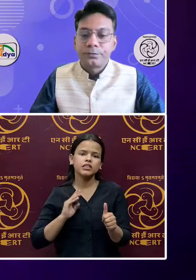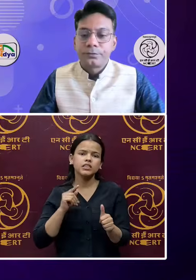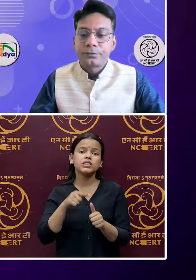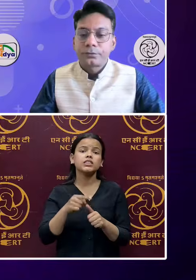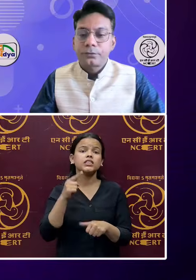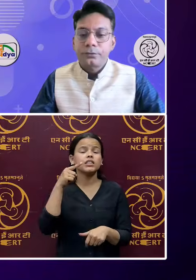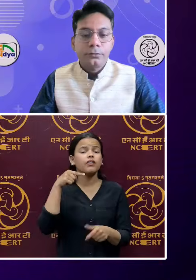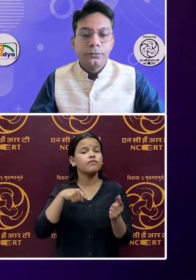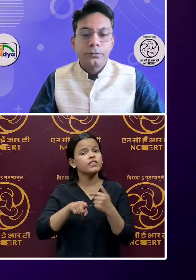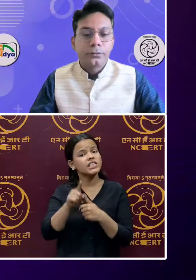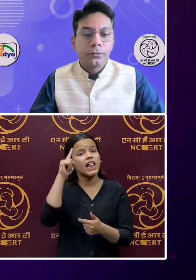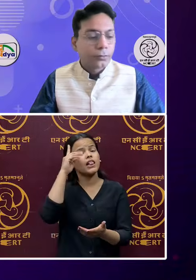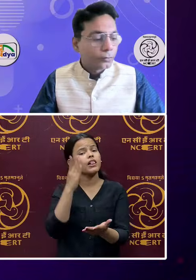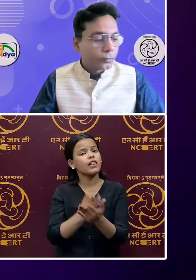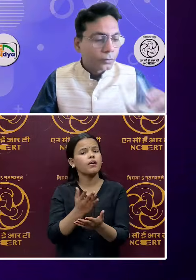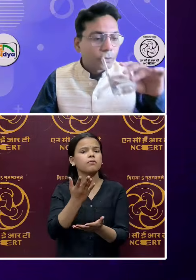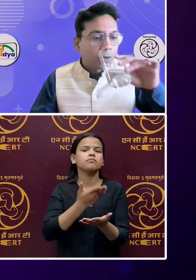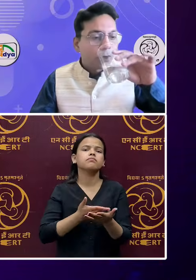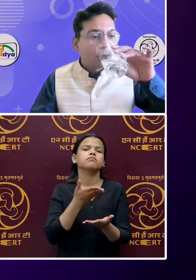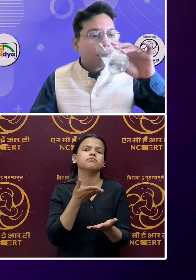decisions.